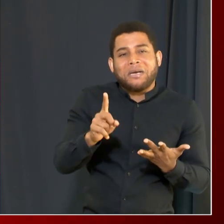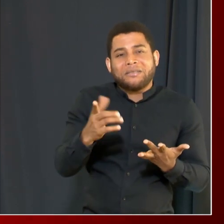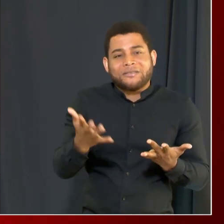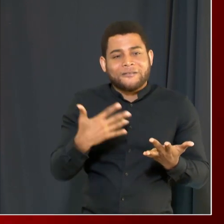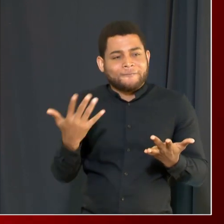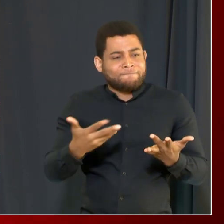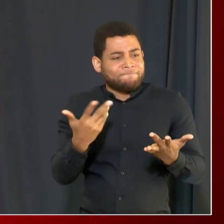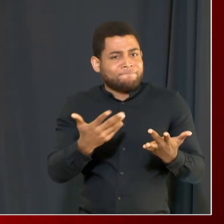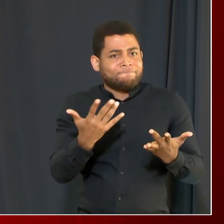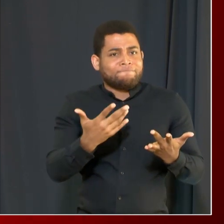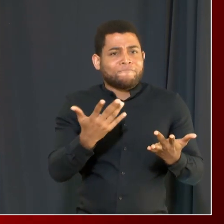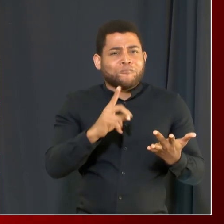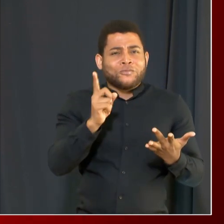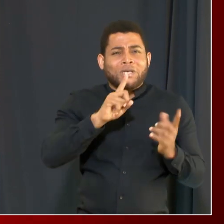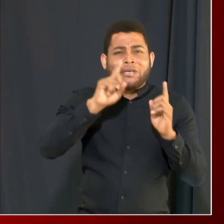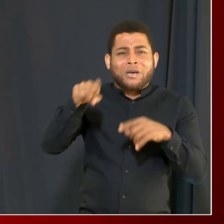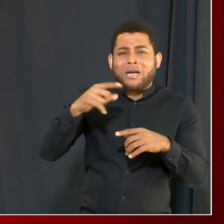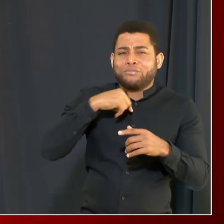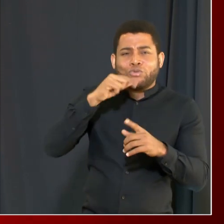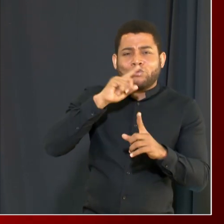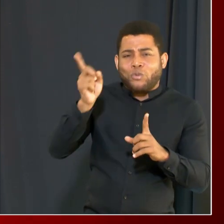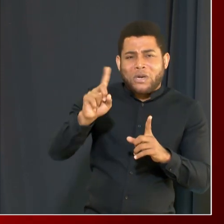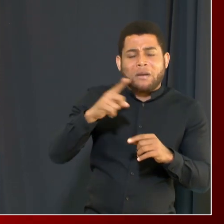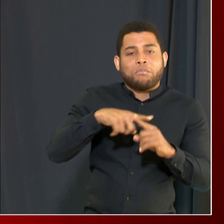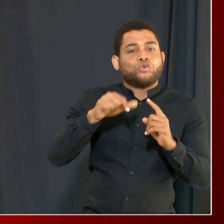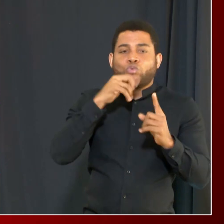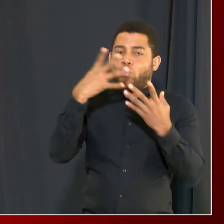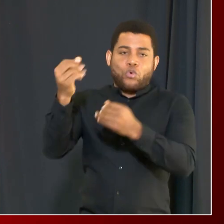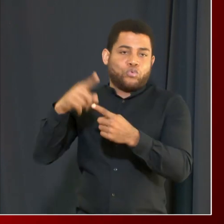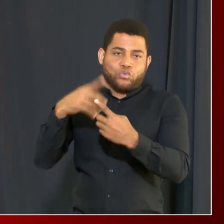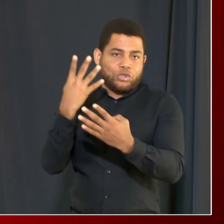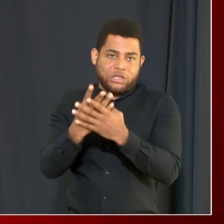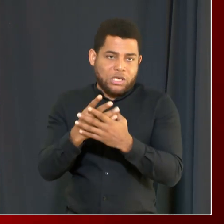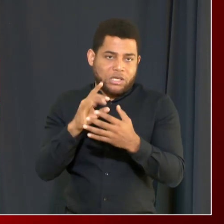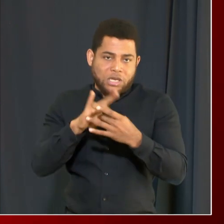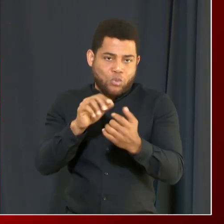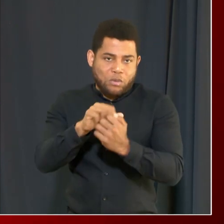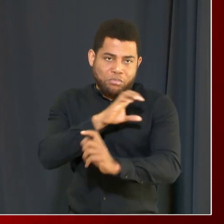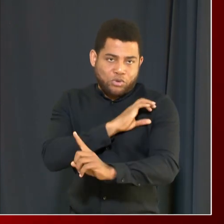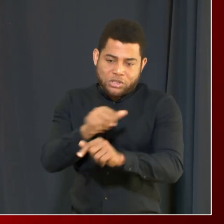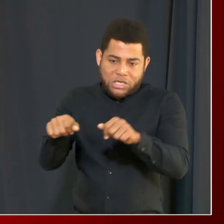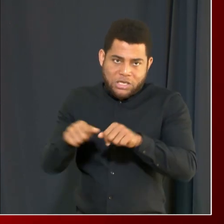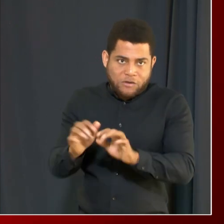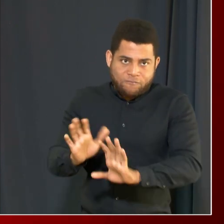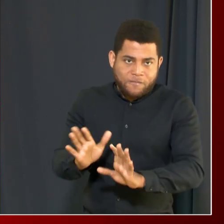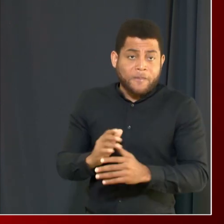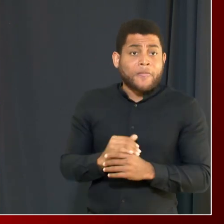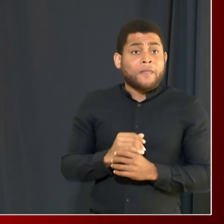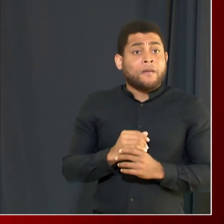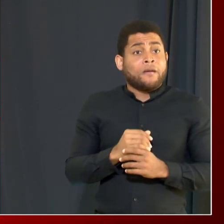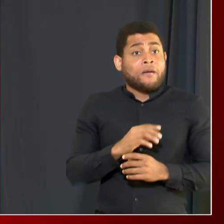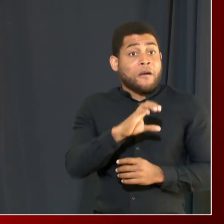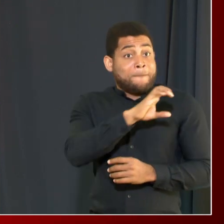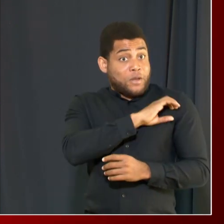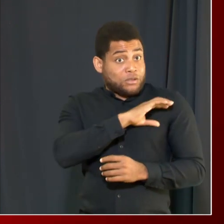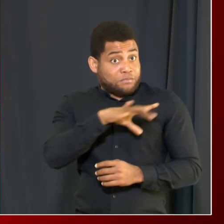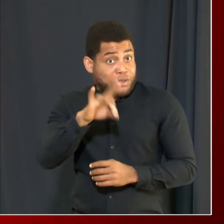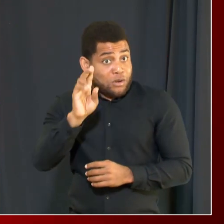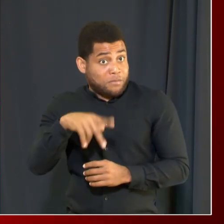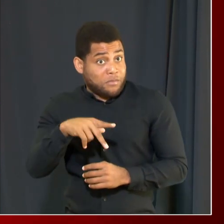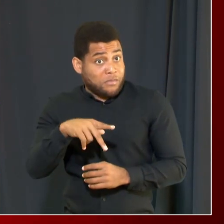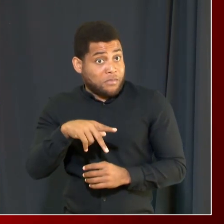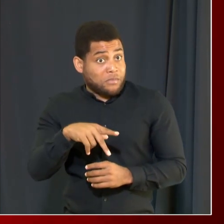I'm not sure where, but they're not going to be locked up. But the police will be picking them up. It won't be somebody else. No,